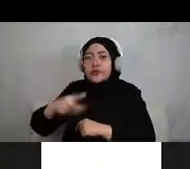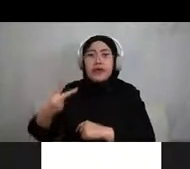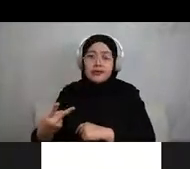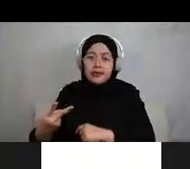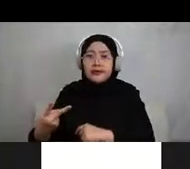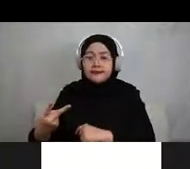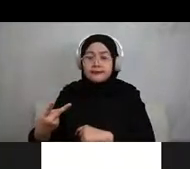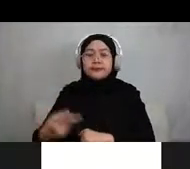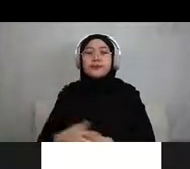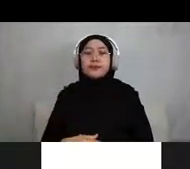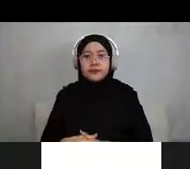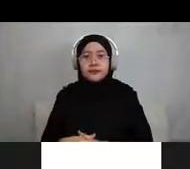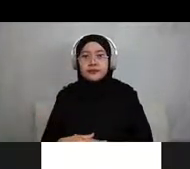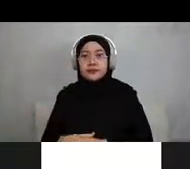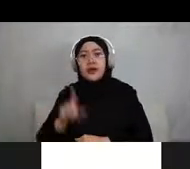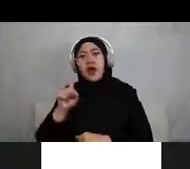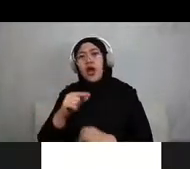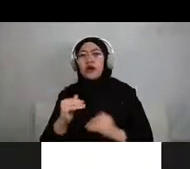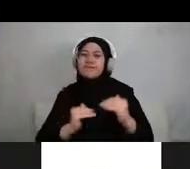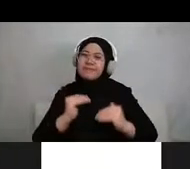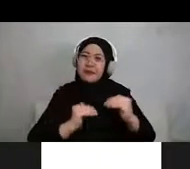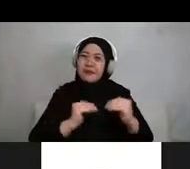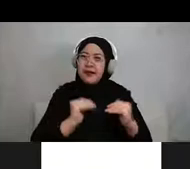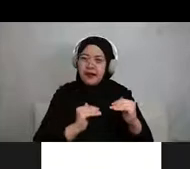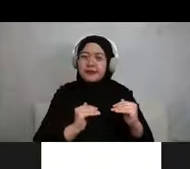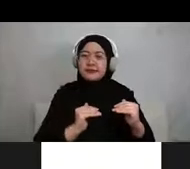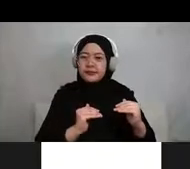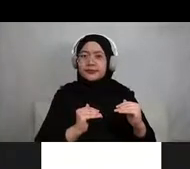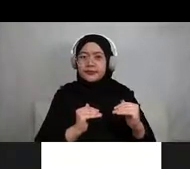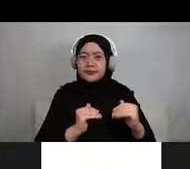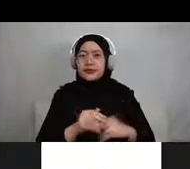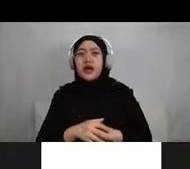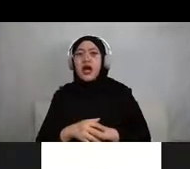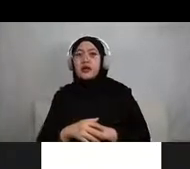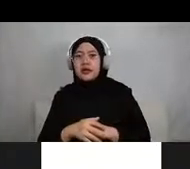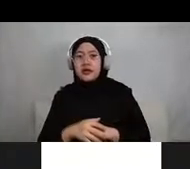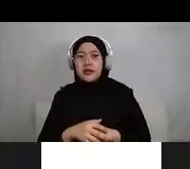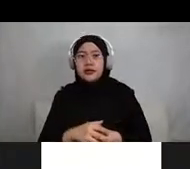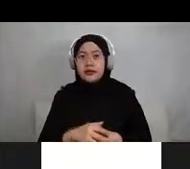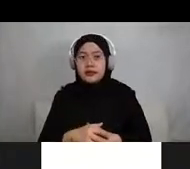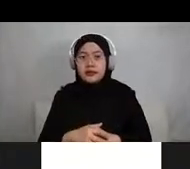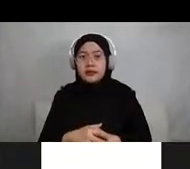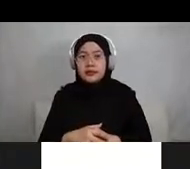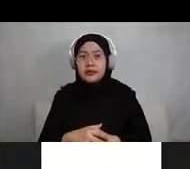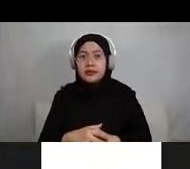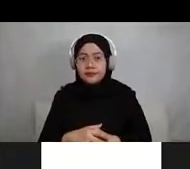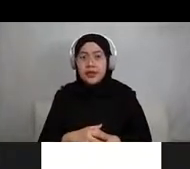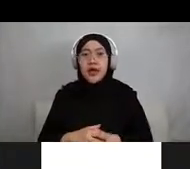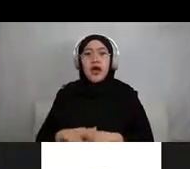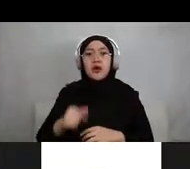consider 1,000 buses with let's say 300 kilowatt hour batteries, then after